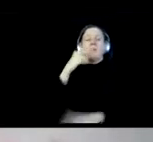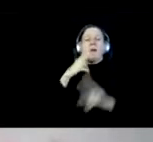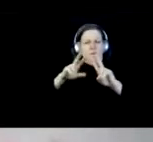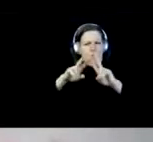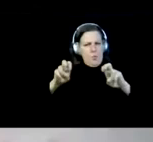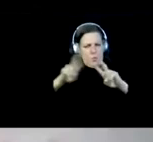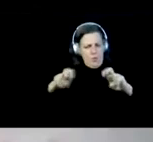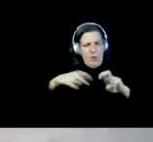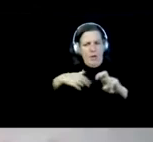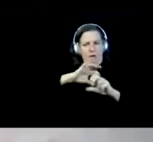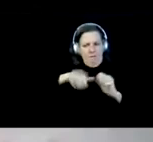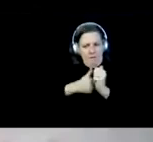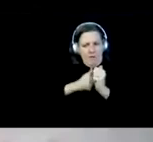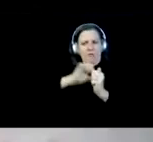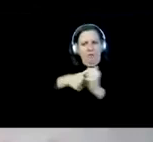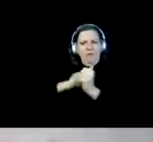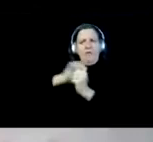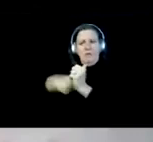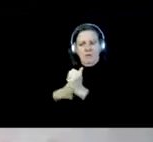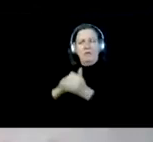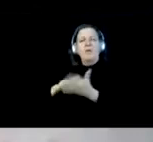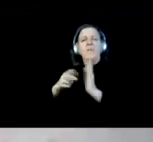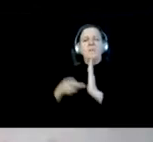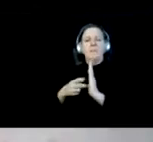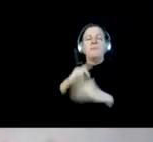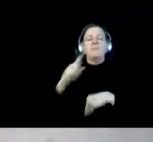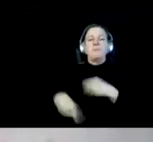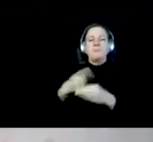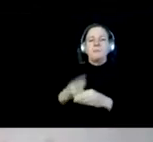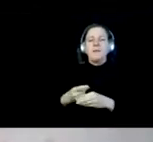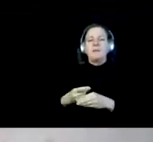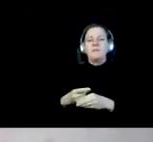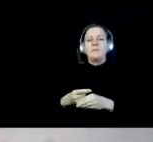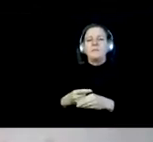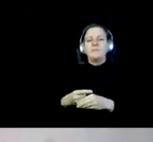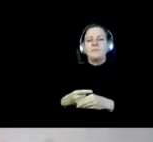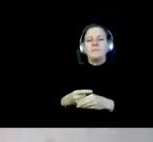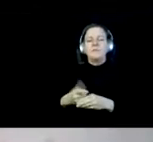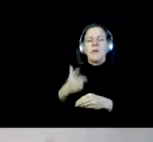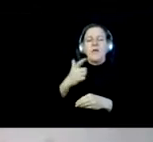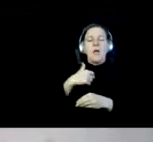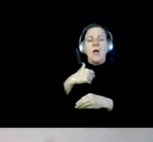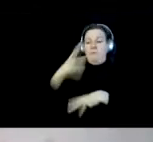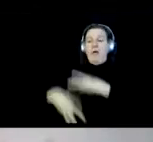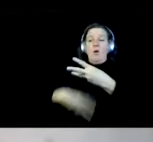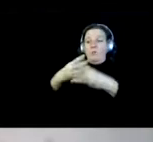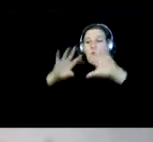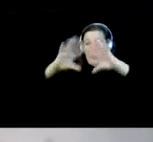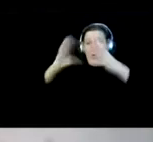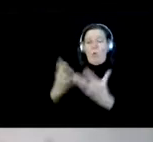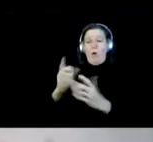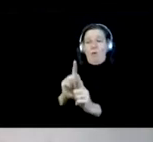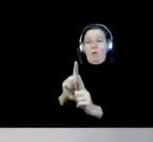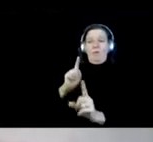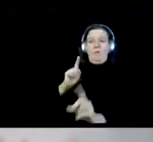other meanings. It's about kind of stepping back from the world in order to re-enter it more ethically,